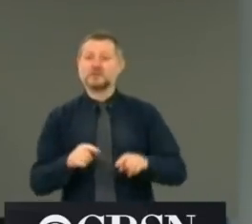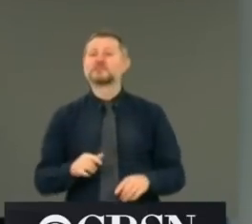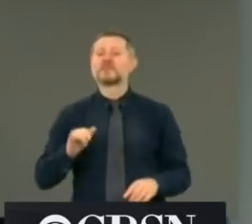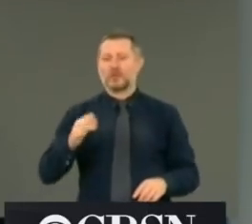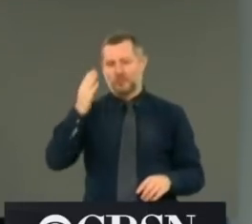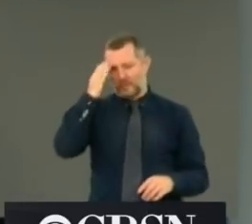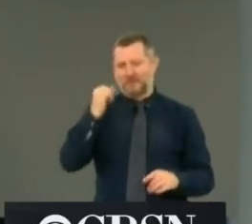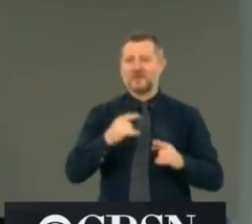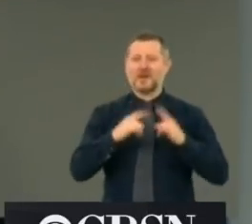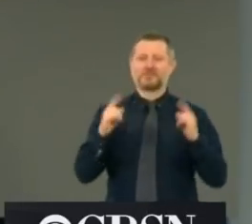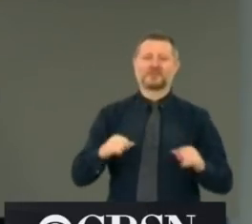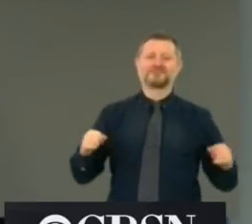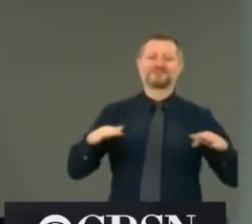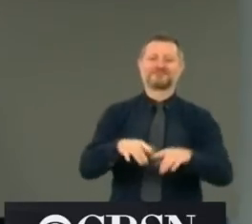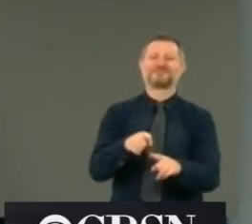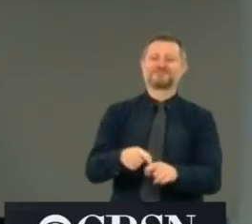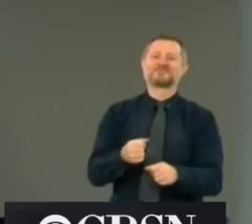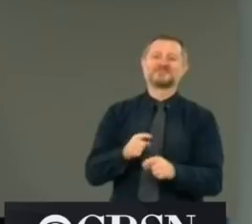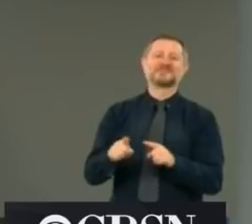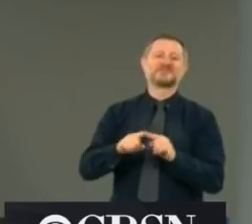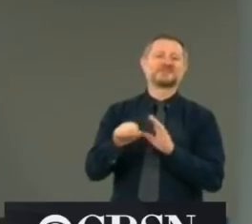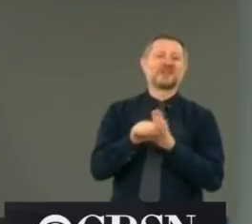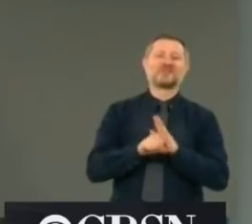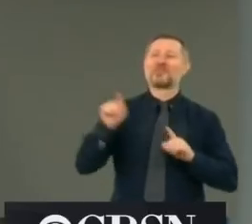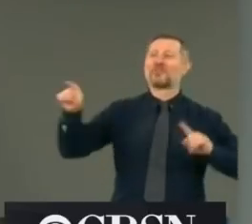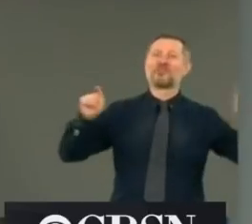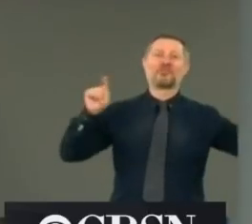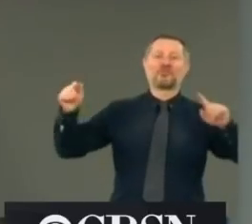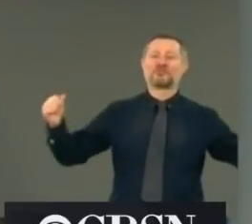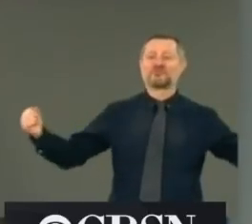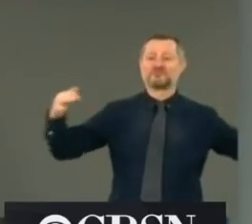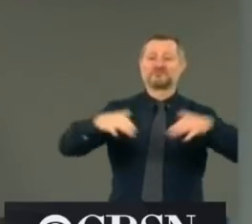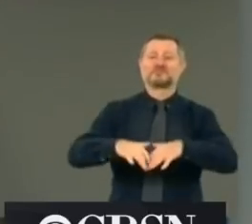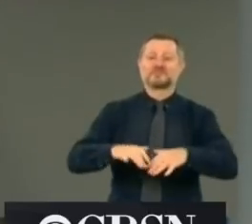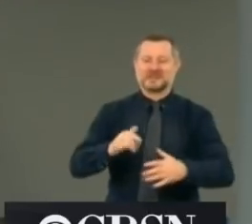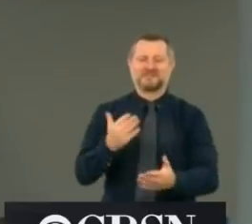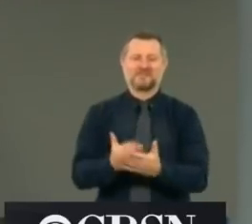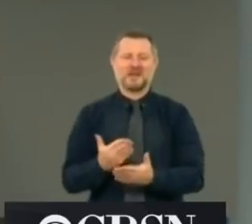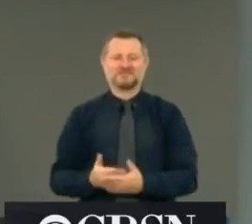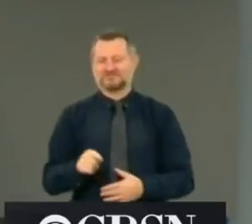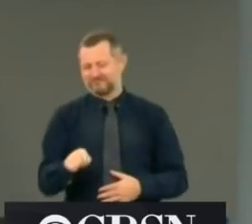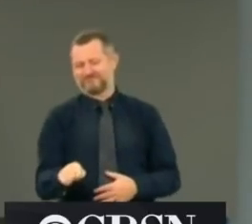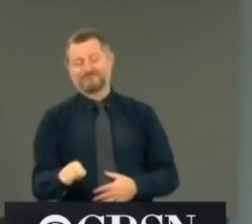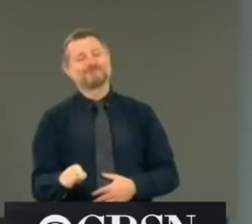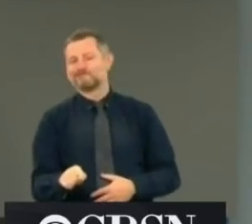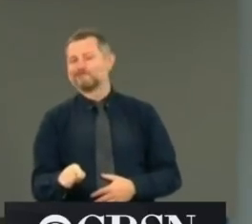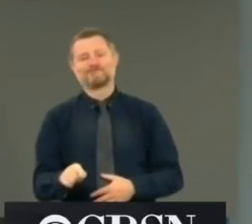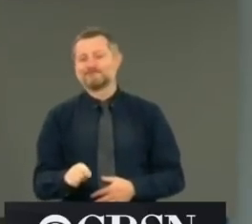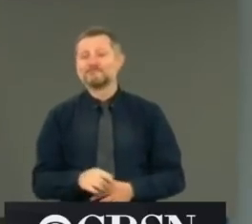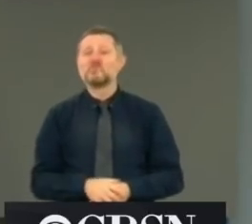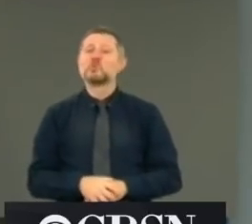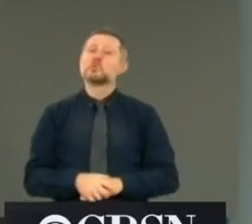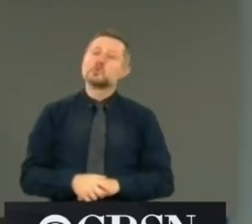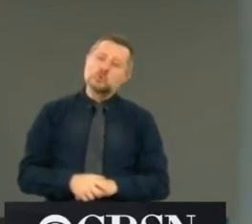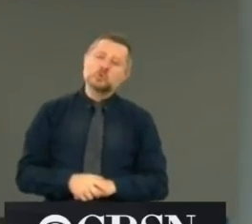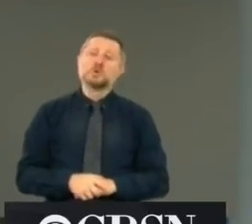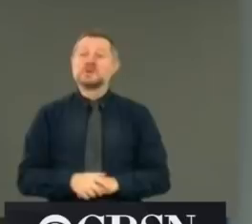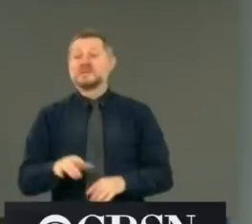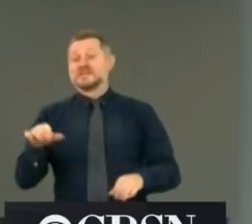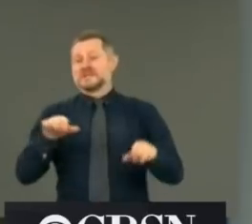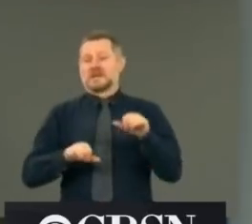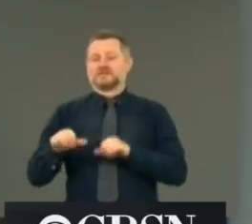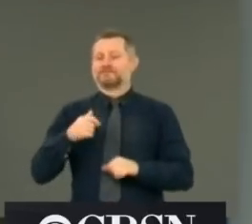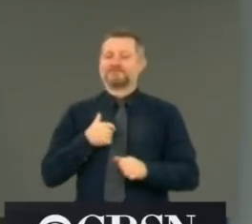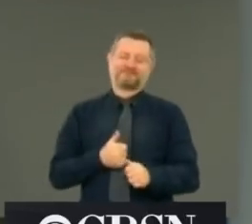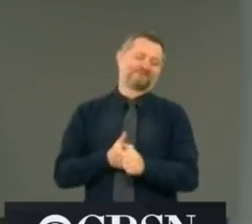sleepaway camps, often come from different areas. So we look at this from the basis of facts. We look at this from the basis of science,